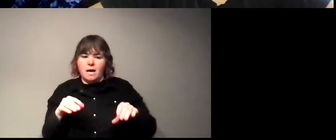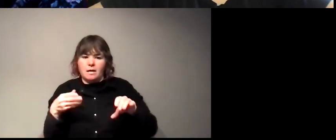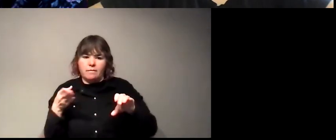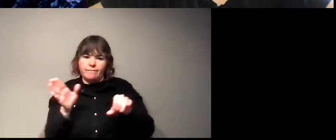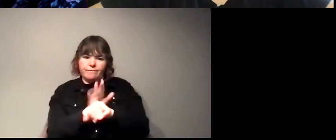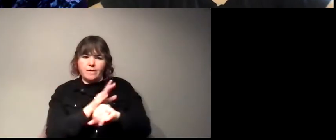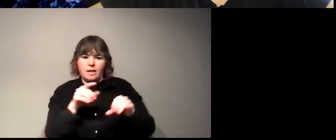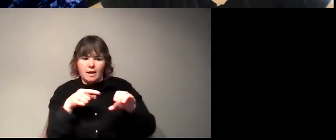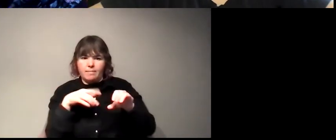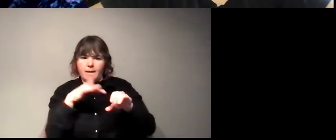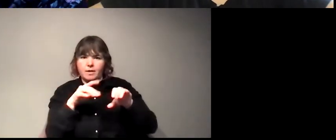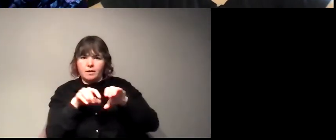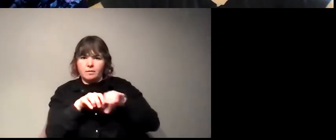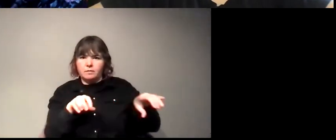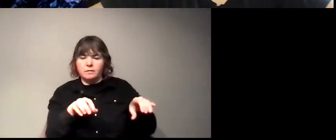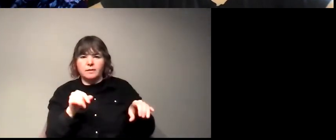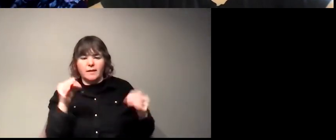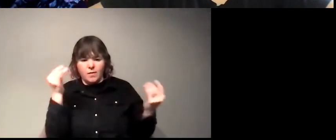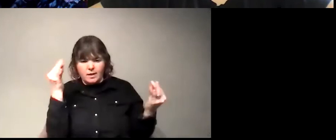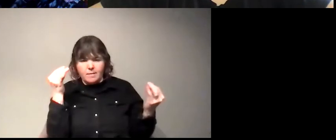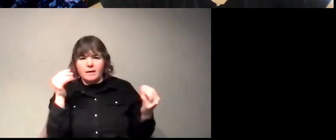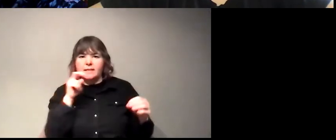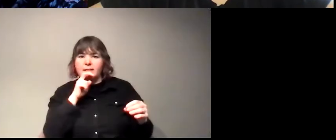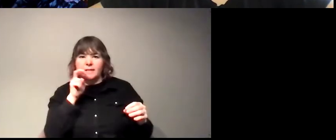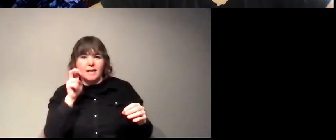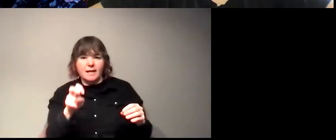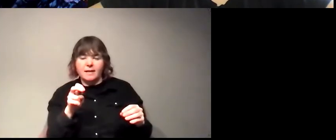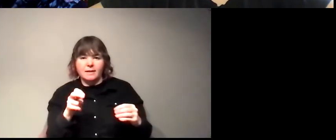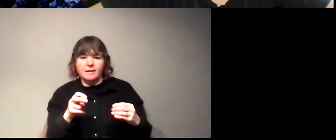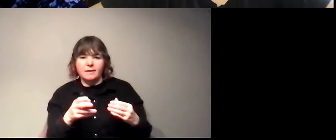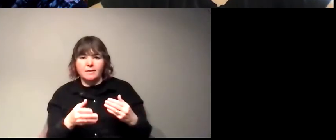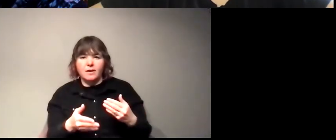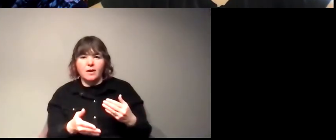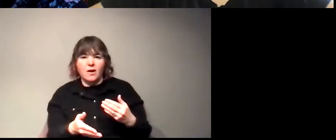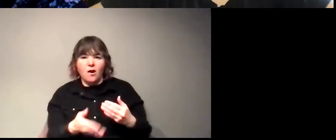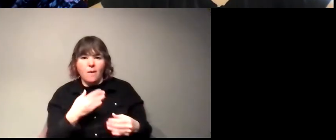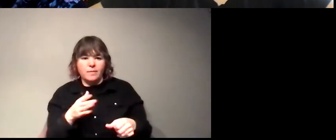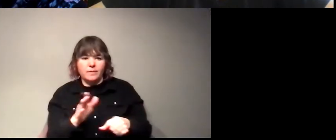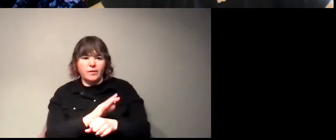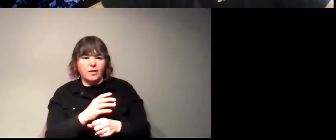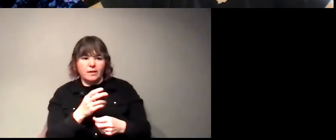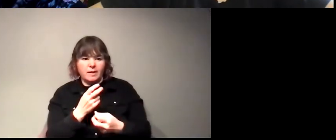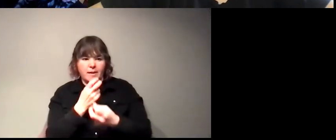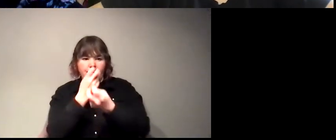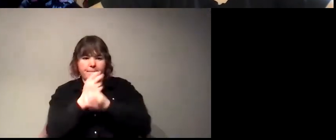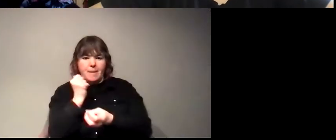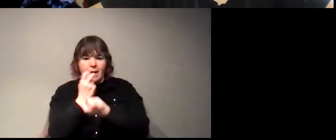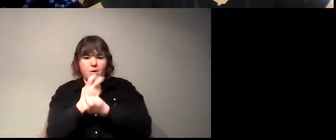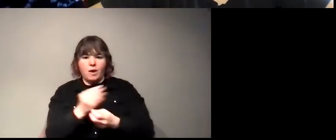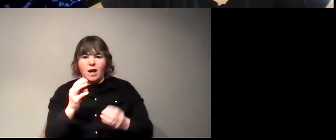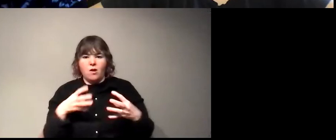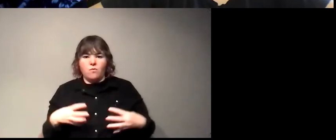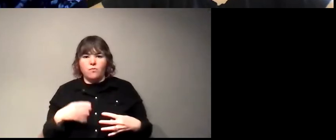entire center part. Because if you really think about it, a snake is almost entirely backbone and ribs. But their backbone is much